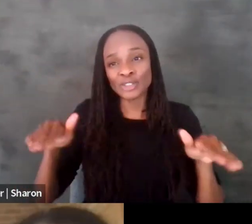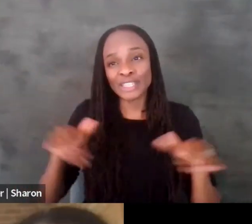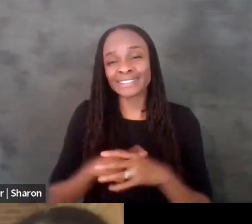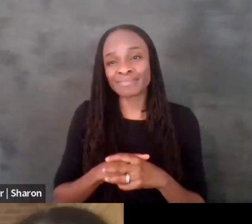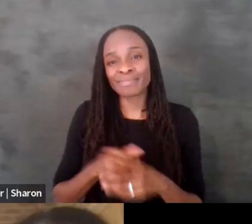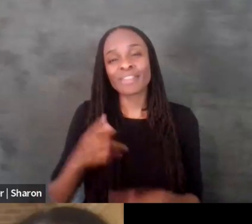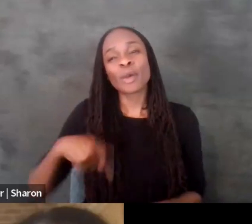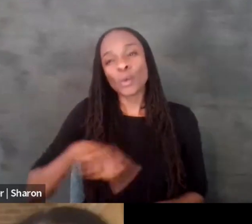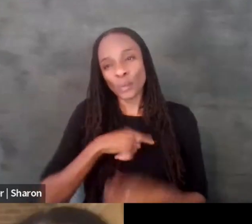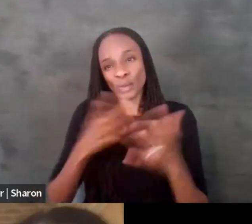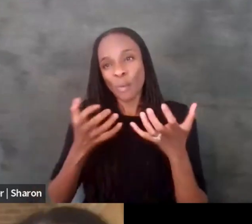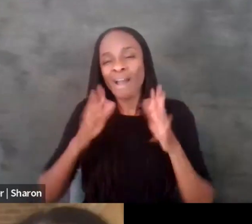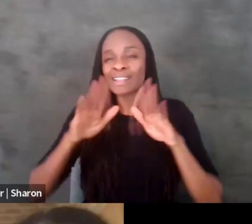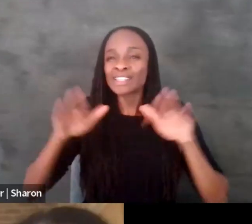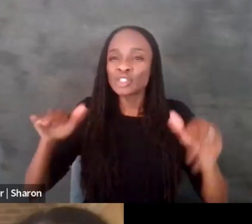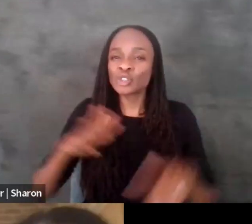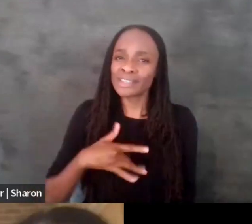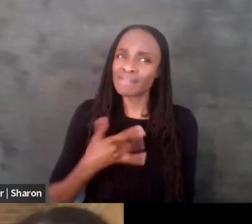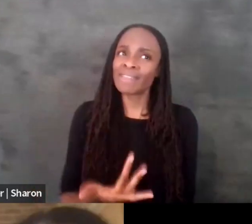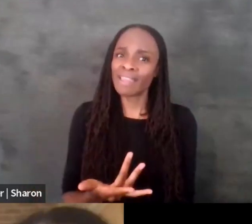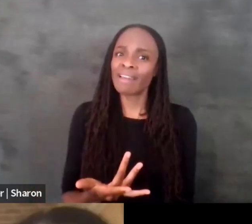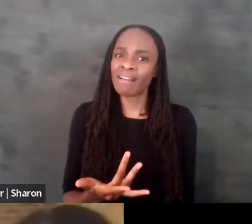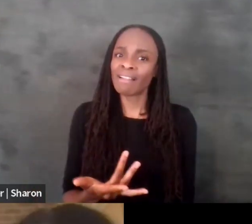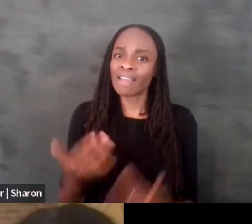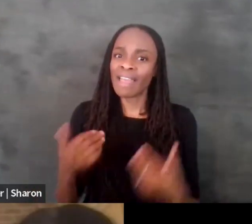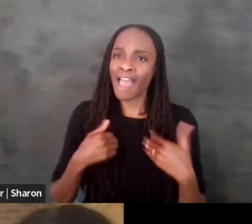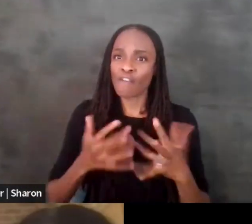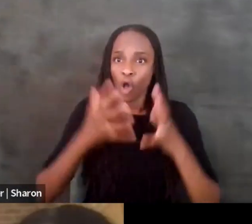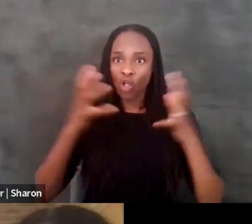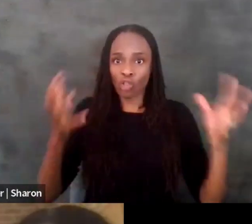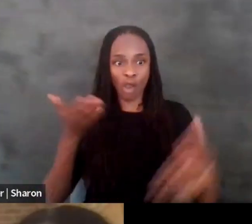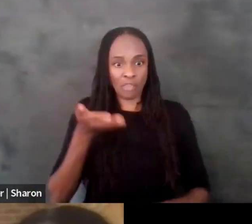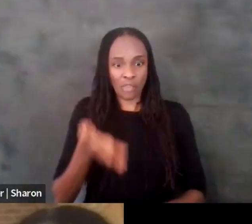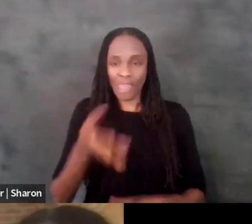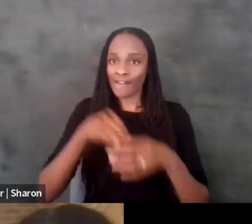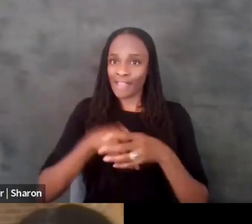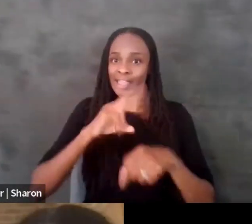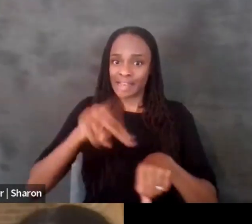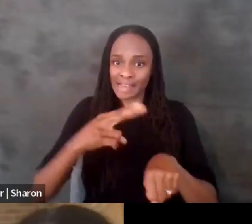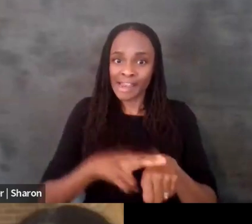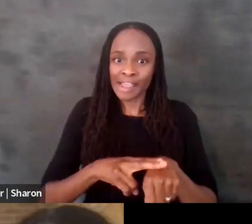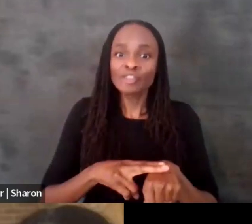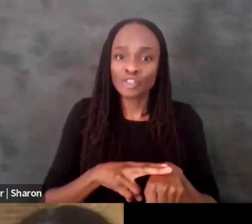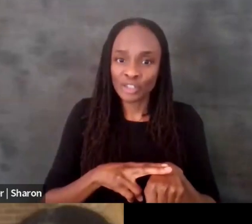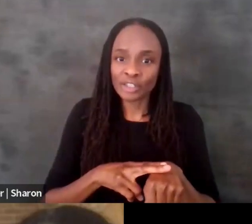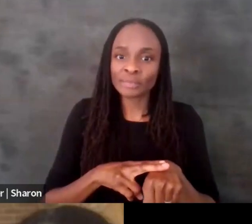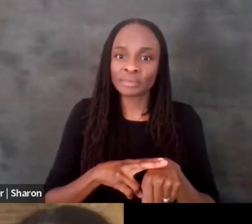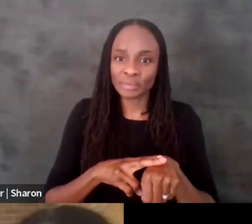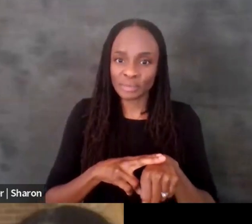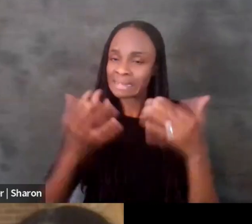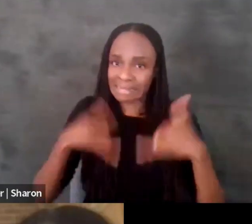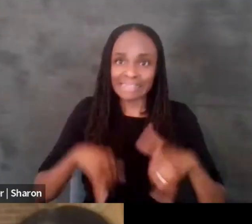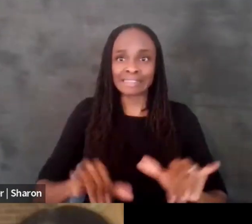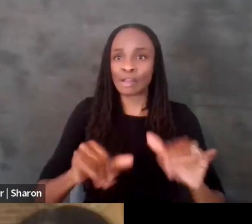the children to feel that there is a lot that is there in the nature still to be yeah. preserved. Still